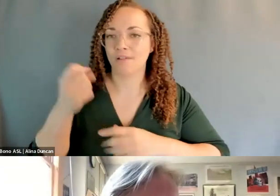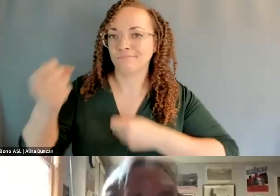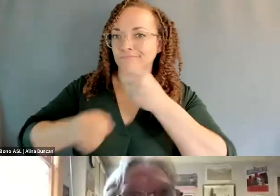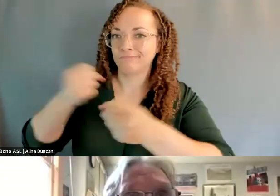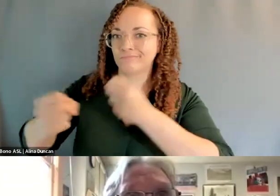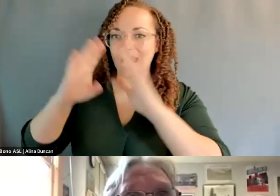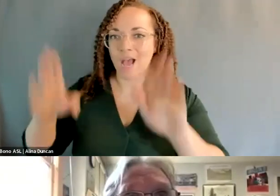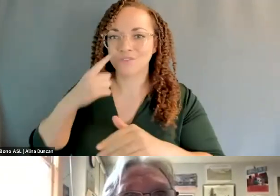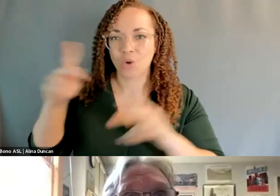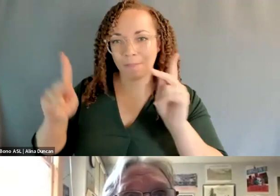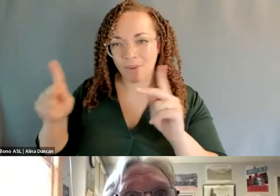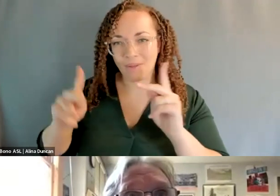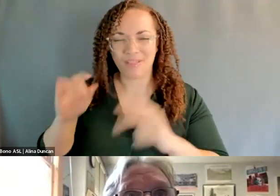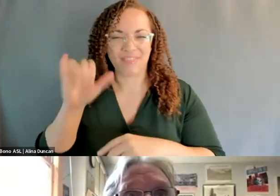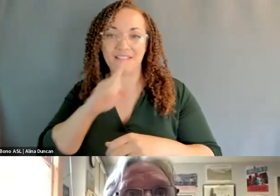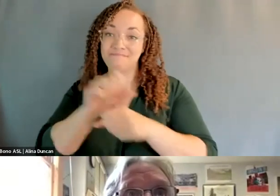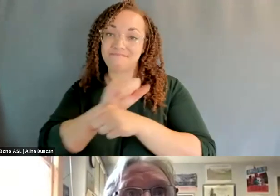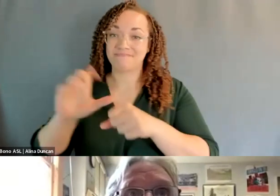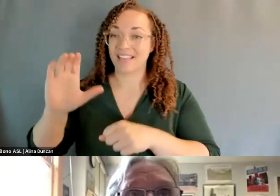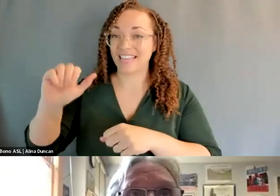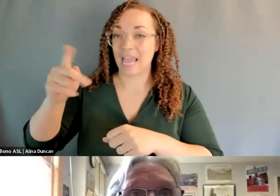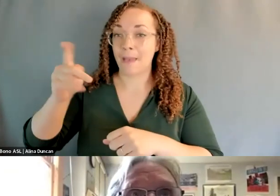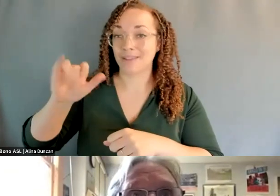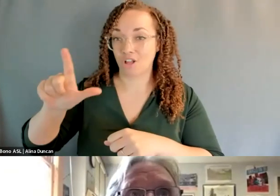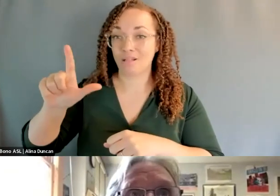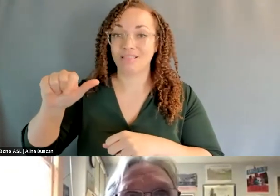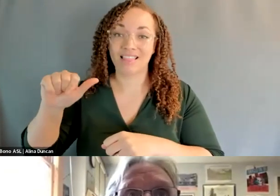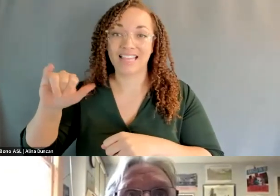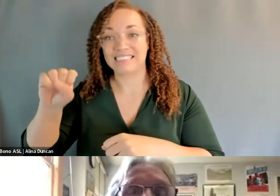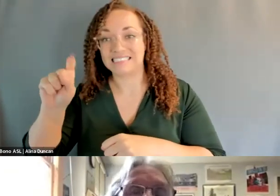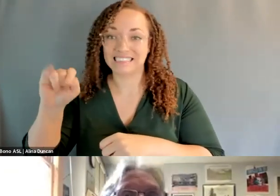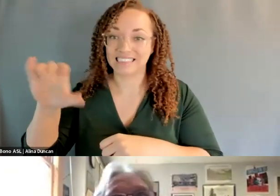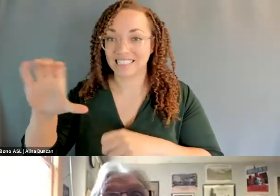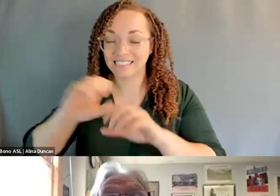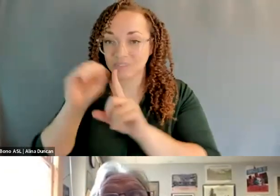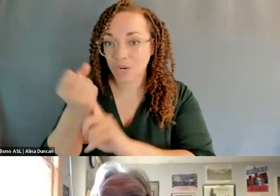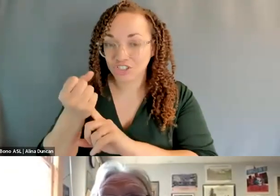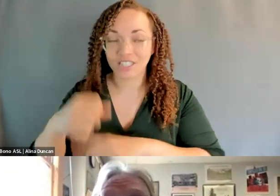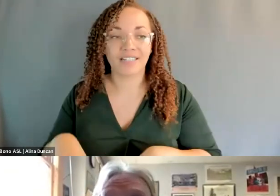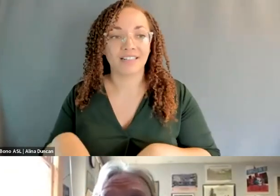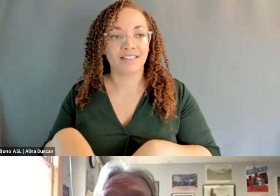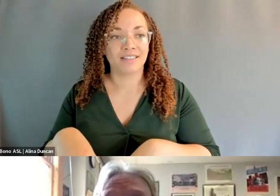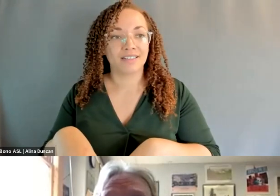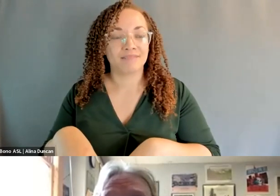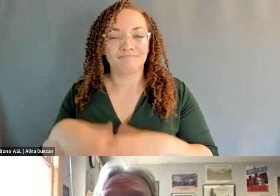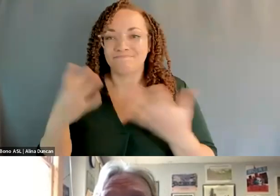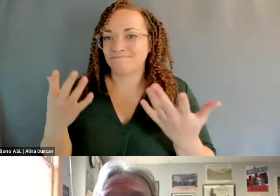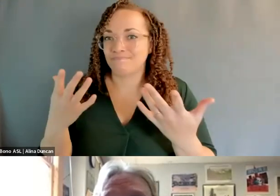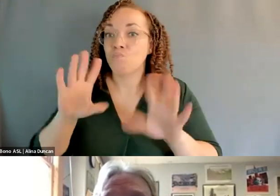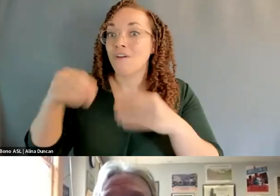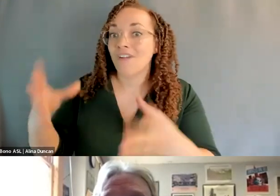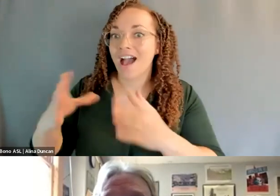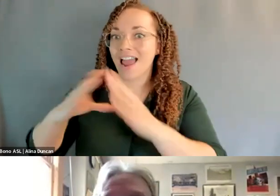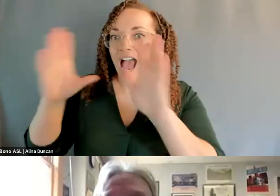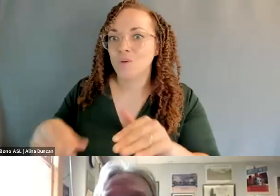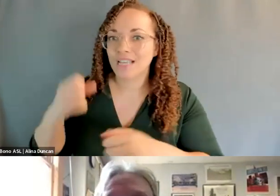a capitalistic system where you take land, build housing to maximize your profits of creating